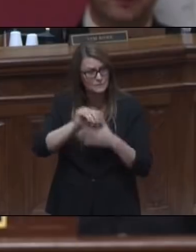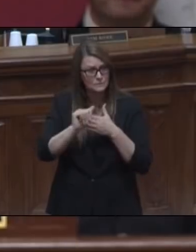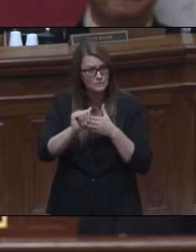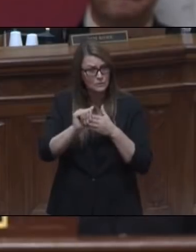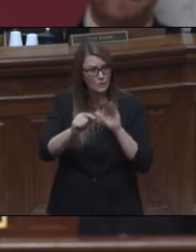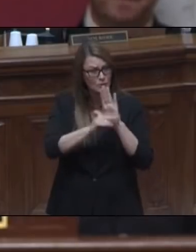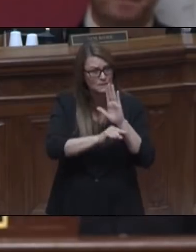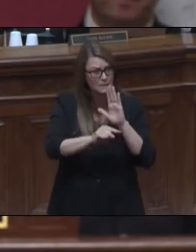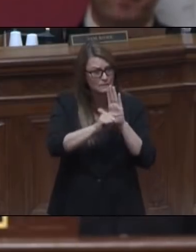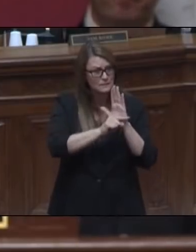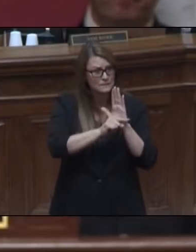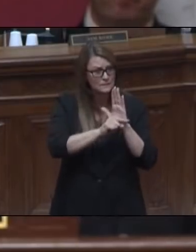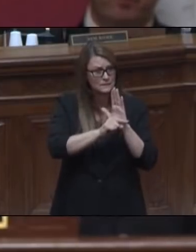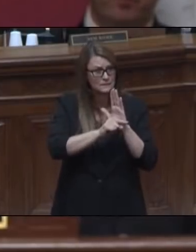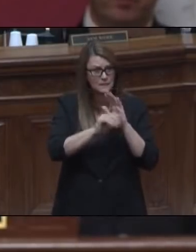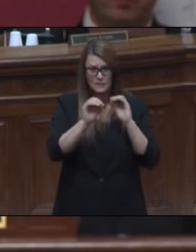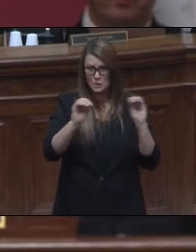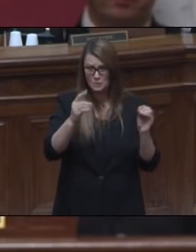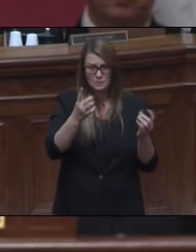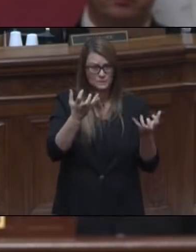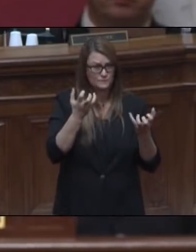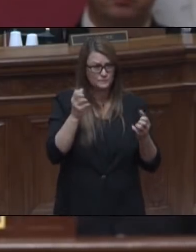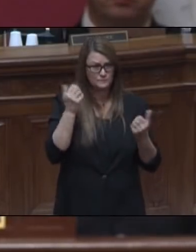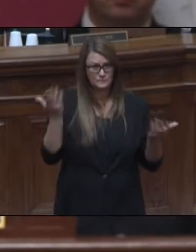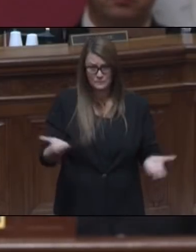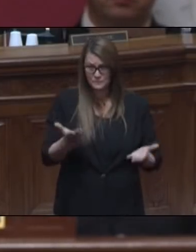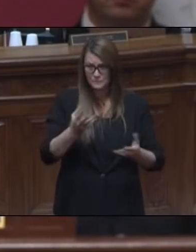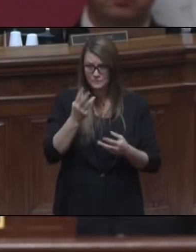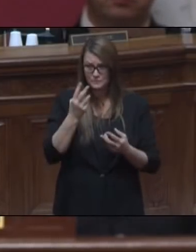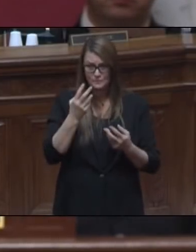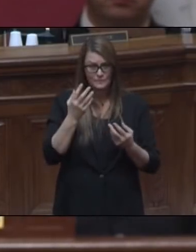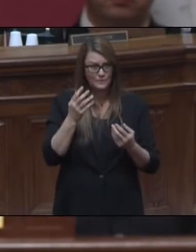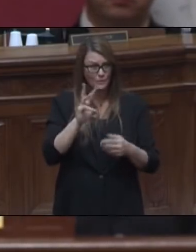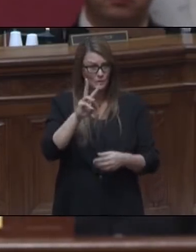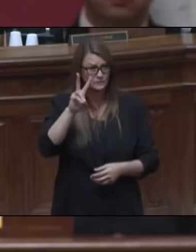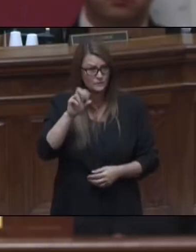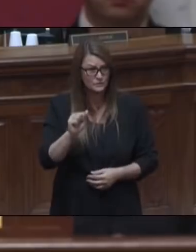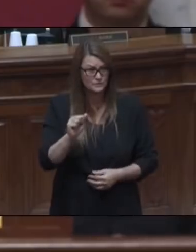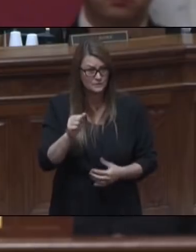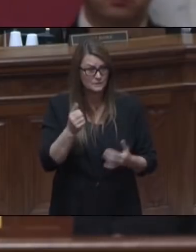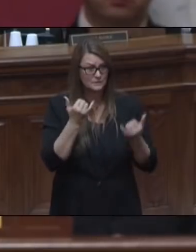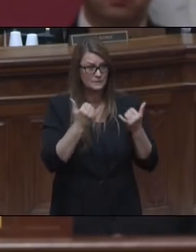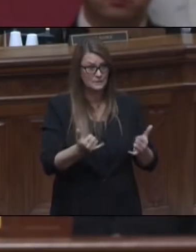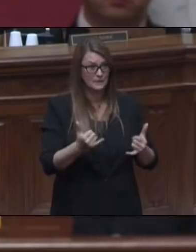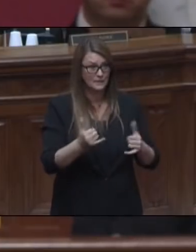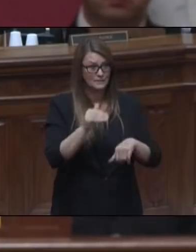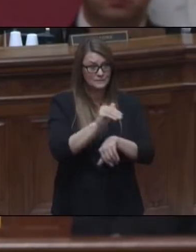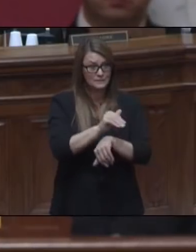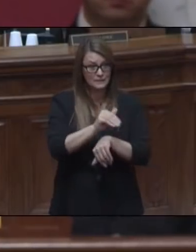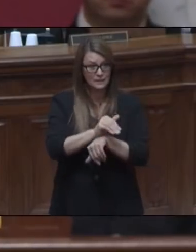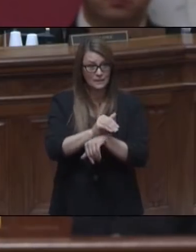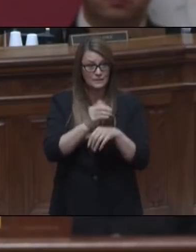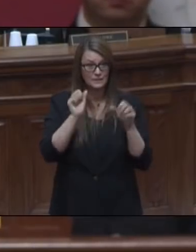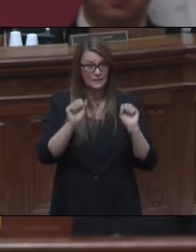purposes, nobody in their right mind wanted to come to West Virginia any business. Today and tonight, I can announce